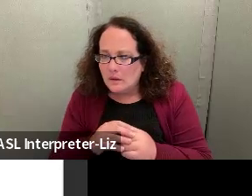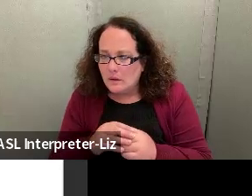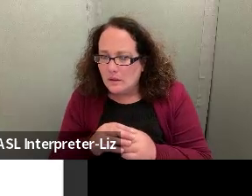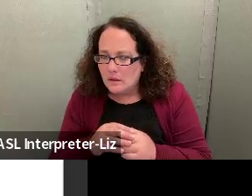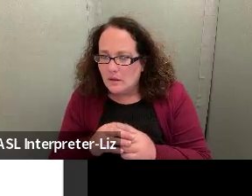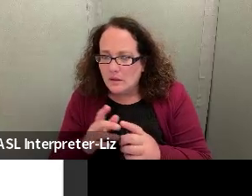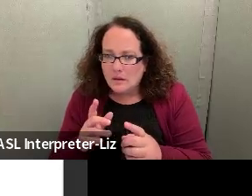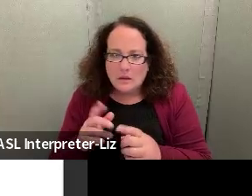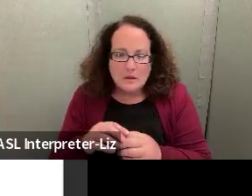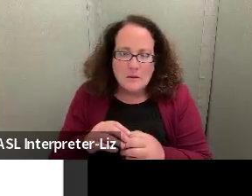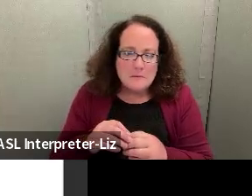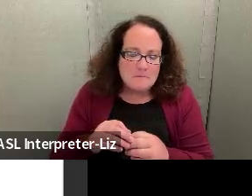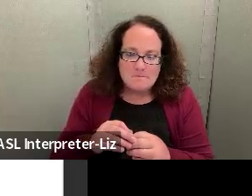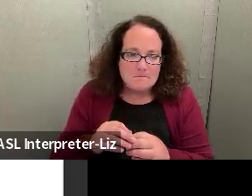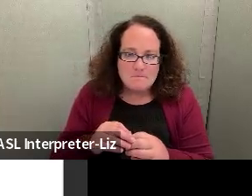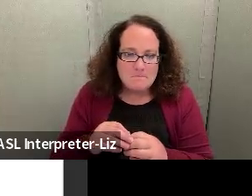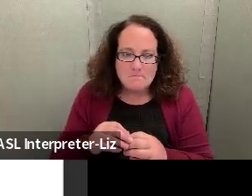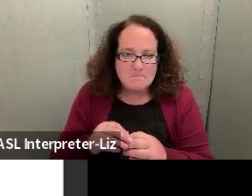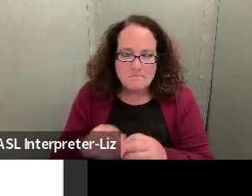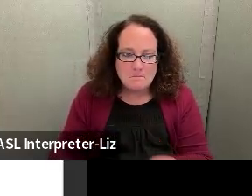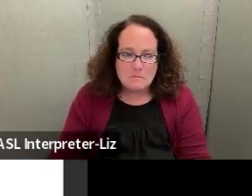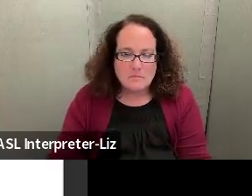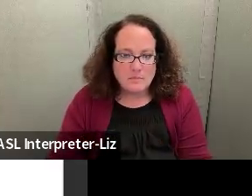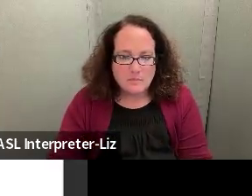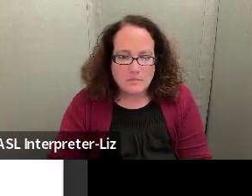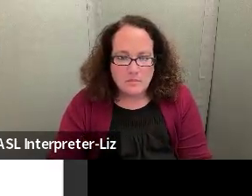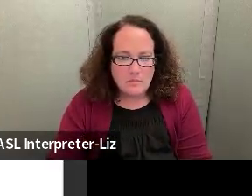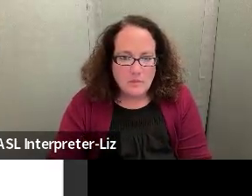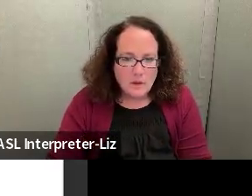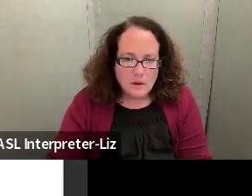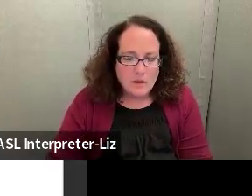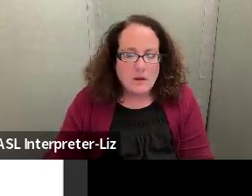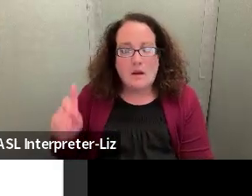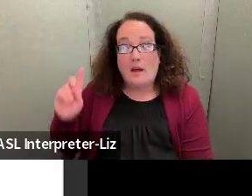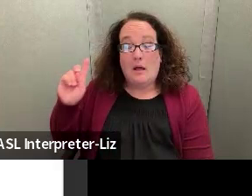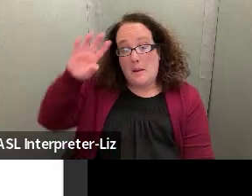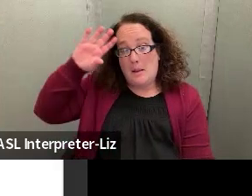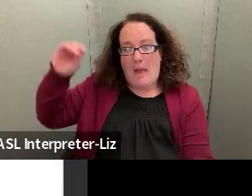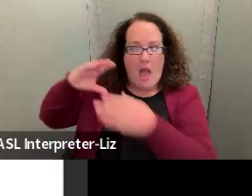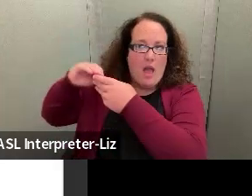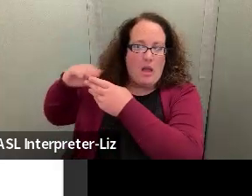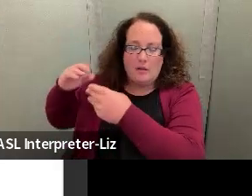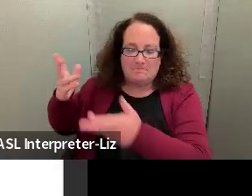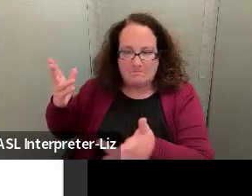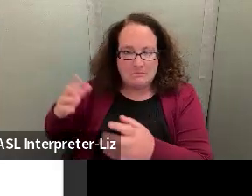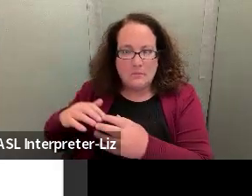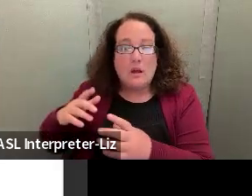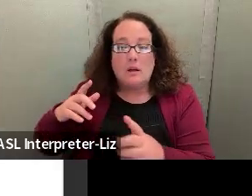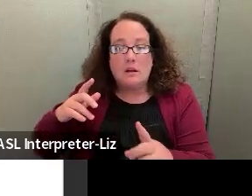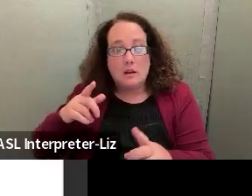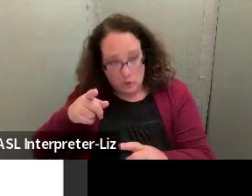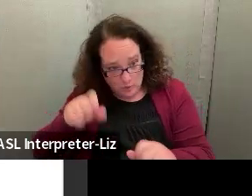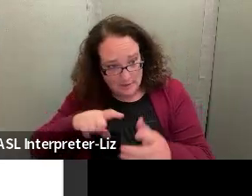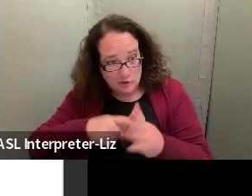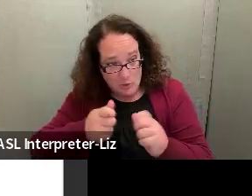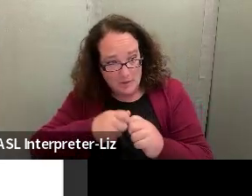you from the infrastructure. makerspace? Yeah, I'm from the makerspace. I'm all Awesome. He's gonna be giving you the tour. Yeah. We can start with monthly updates, I